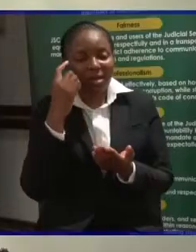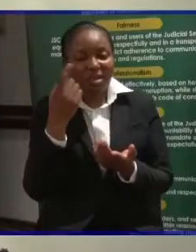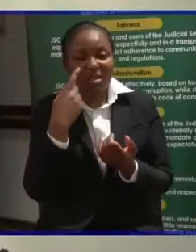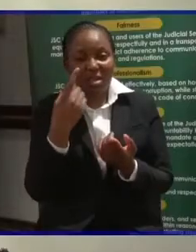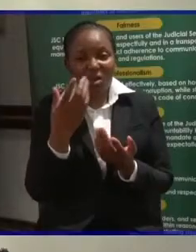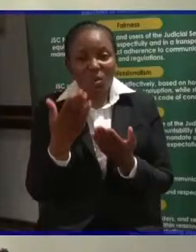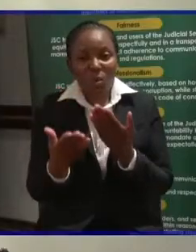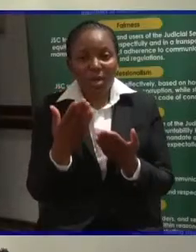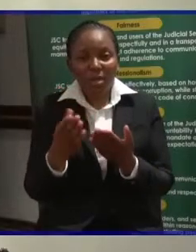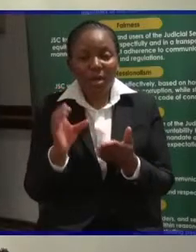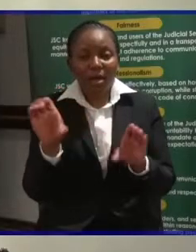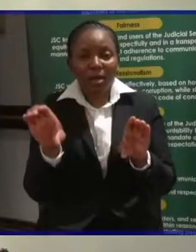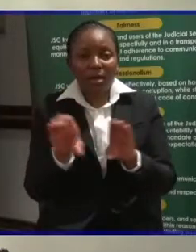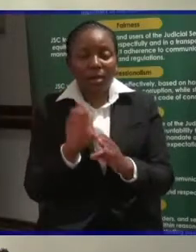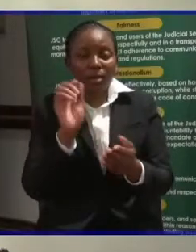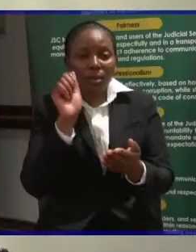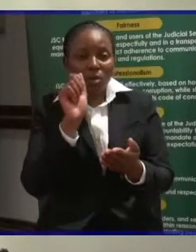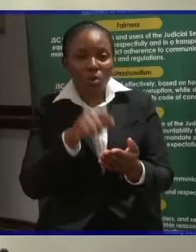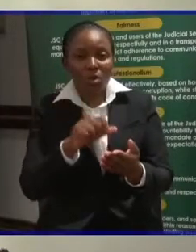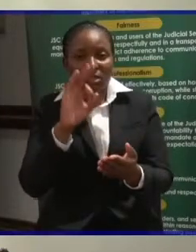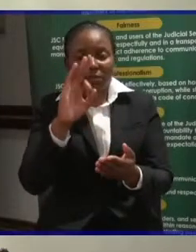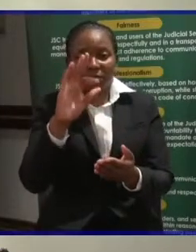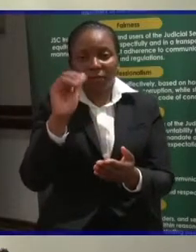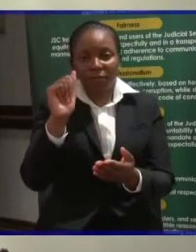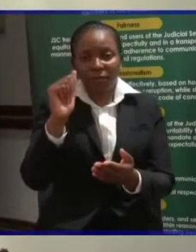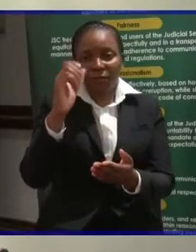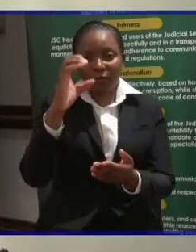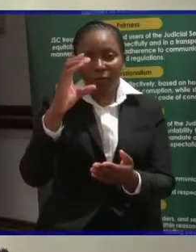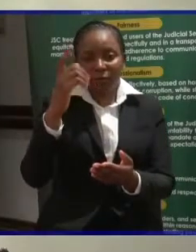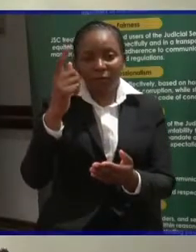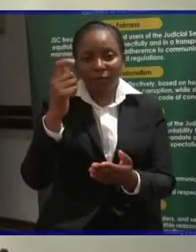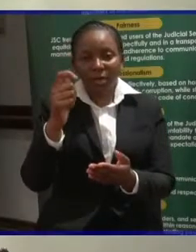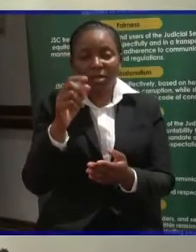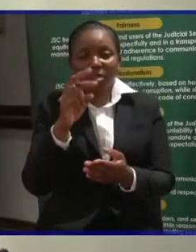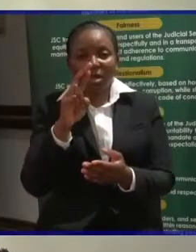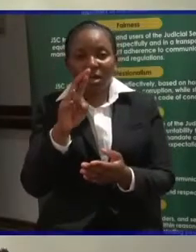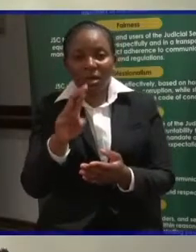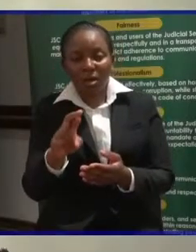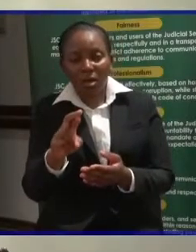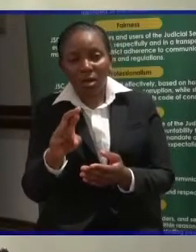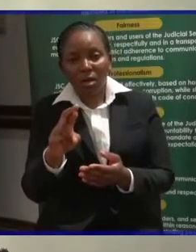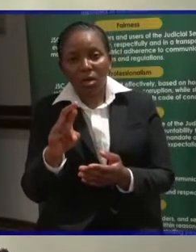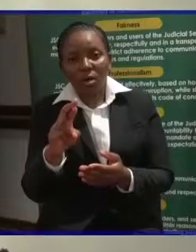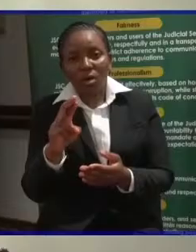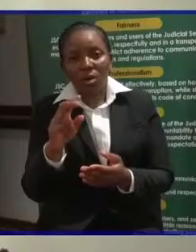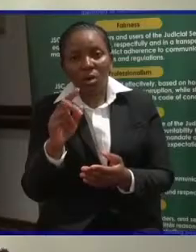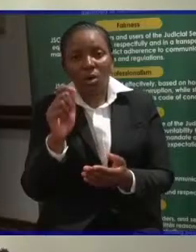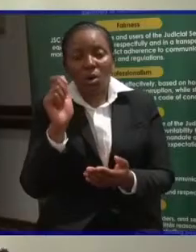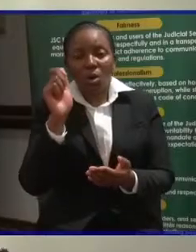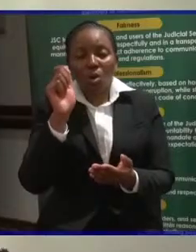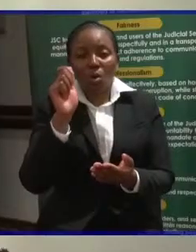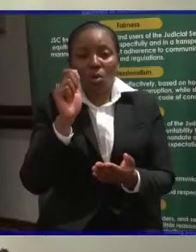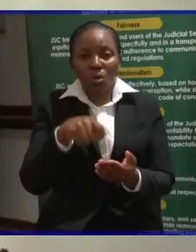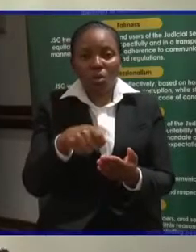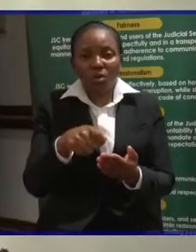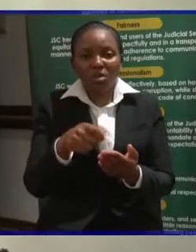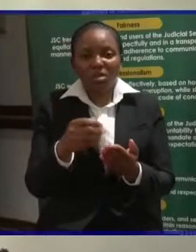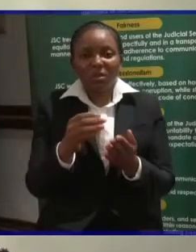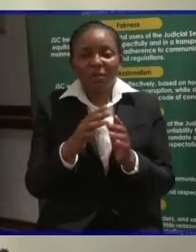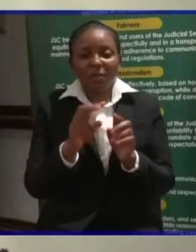Court's factual findings are, quote, so